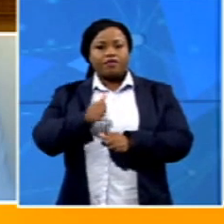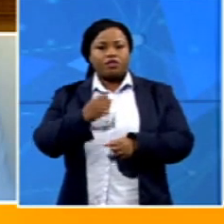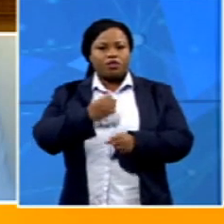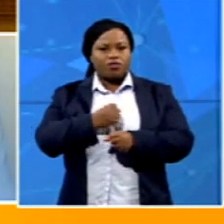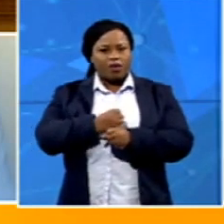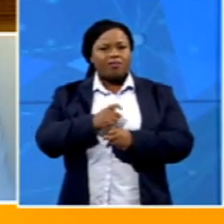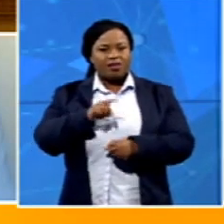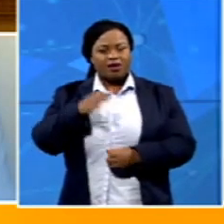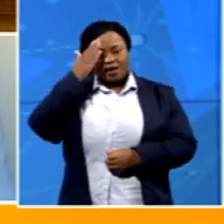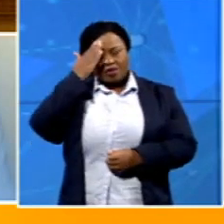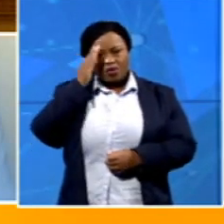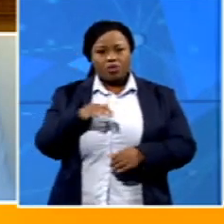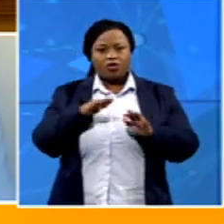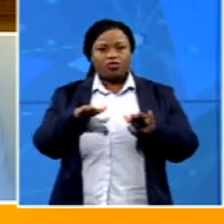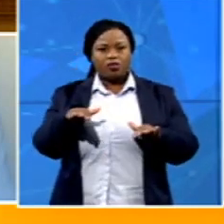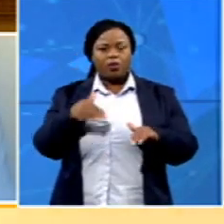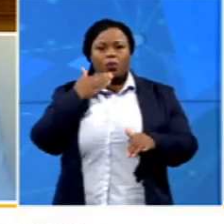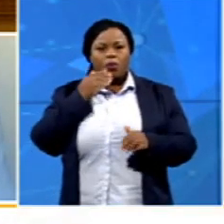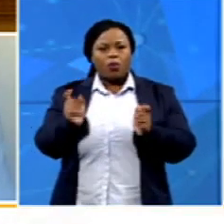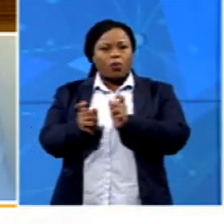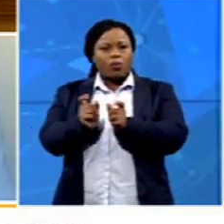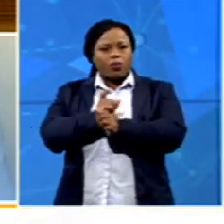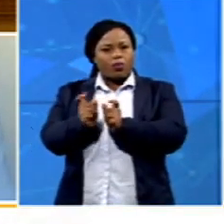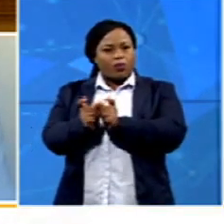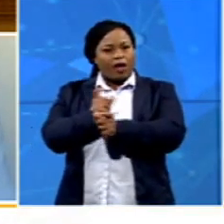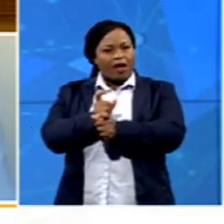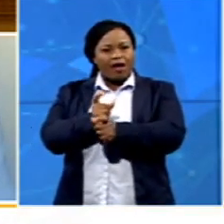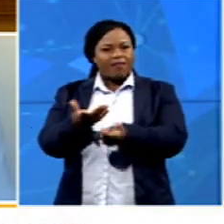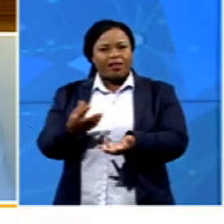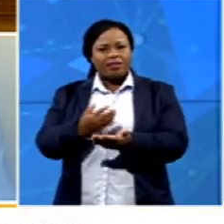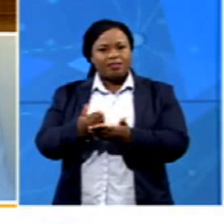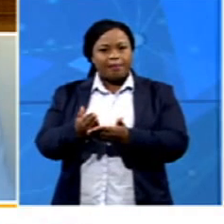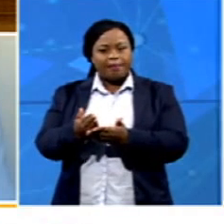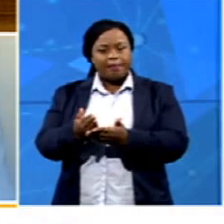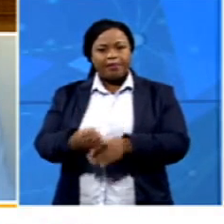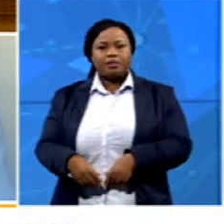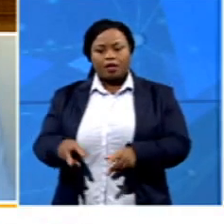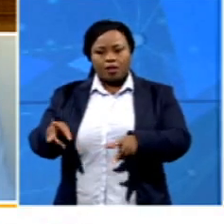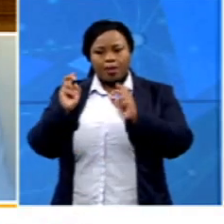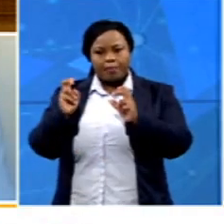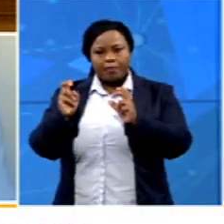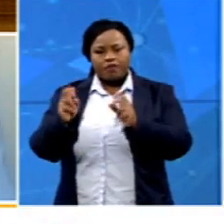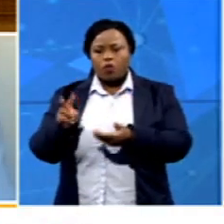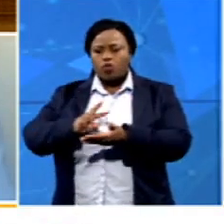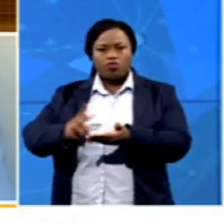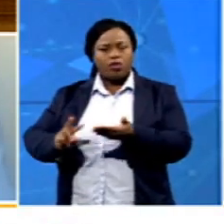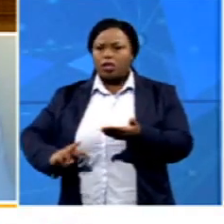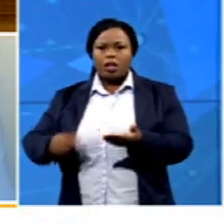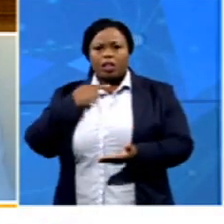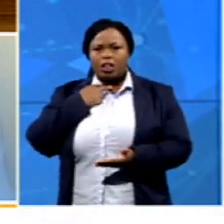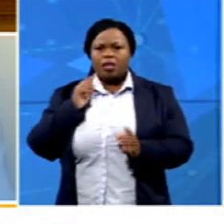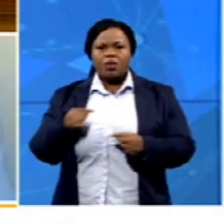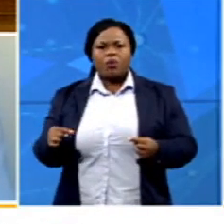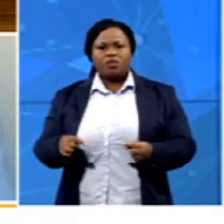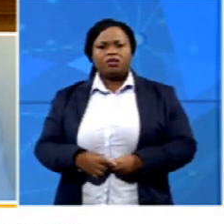I understand that children with dyslexia often cannot grasp the basics of reading. So then